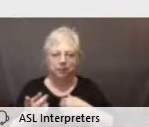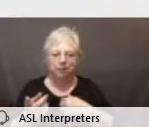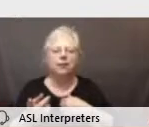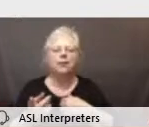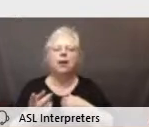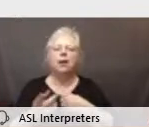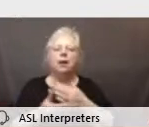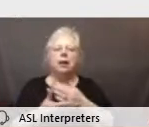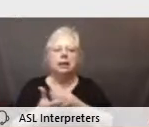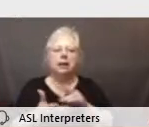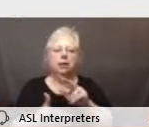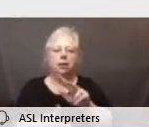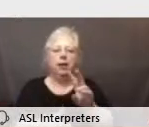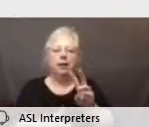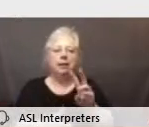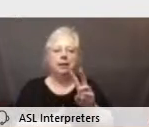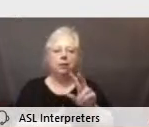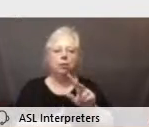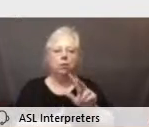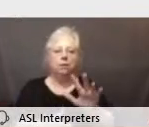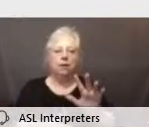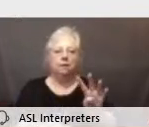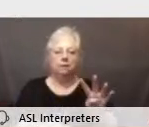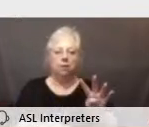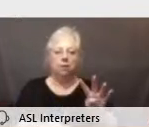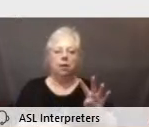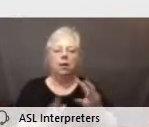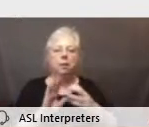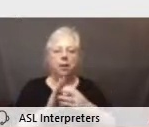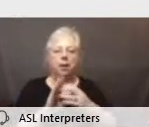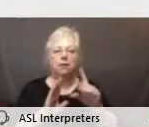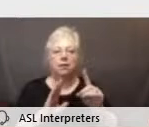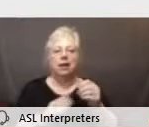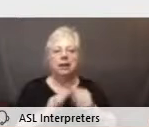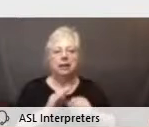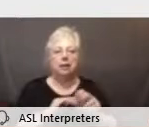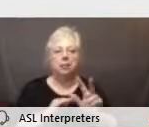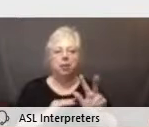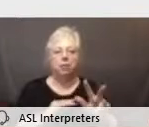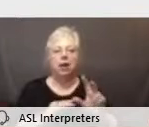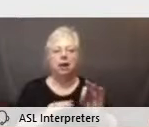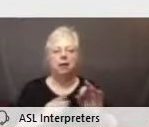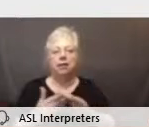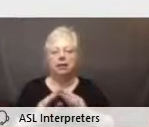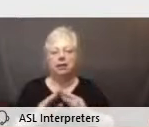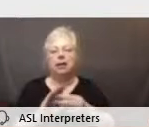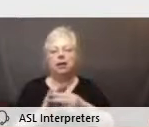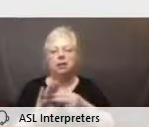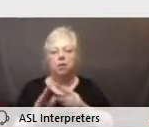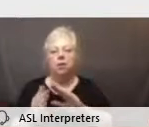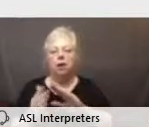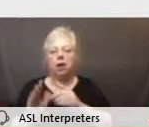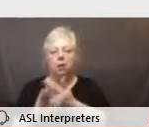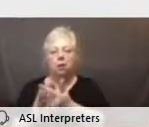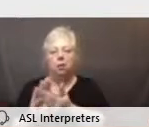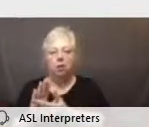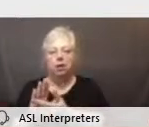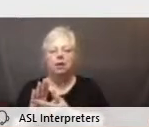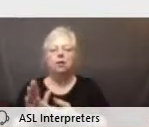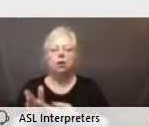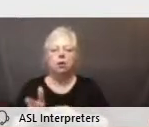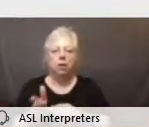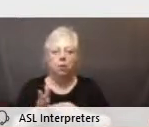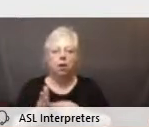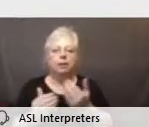Section 36-254, paragraph D sub 3 of the city's zoning ordinance requires